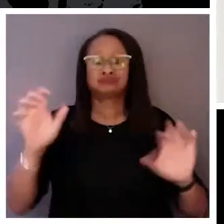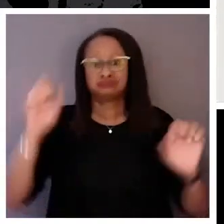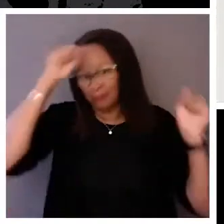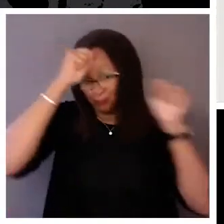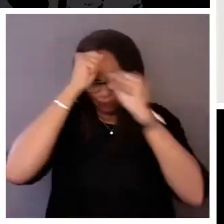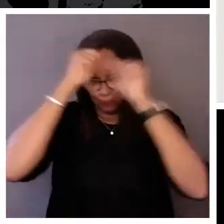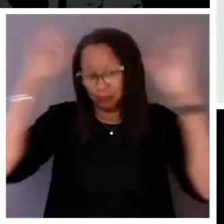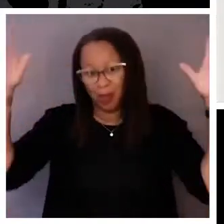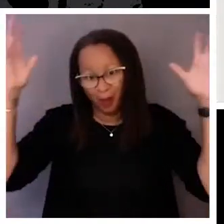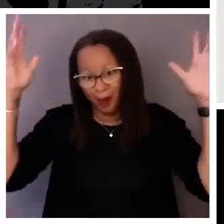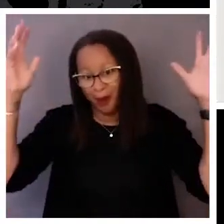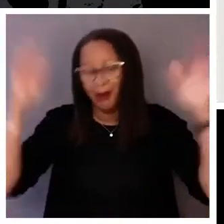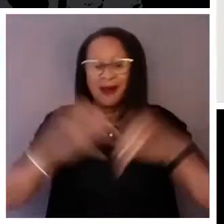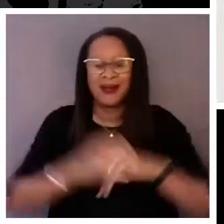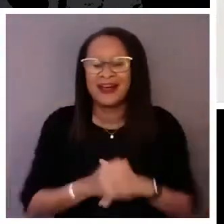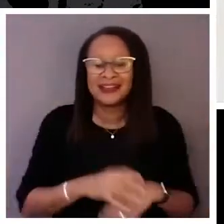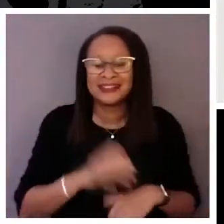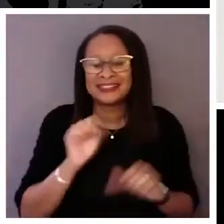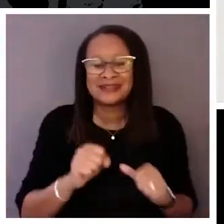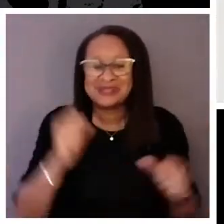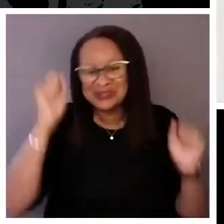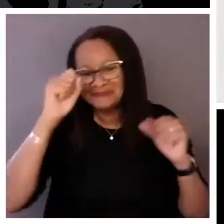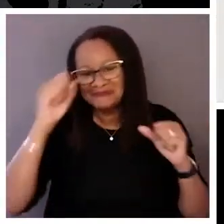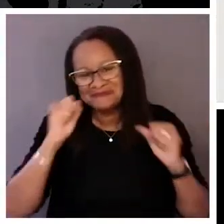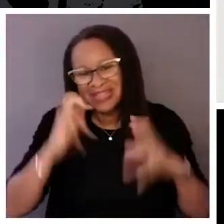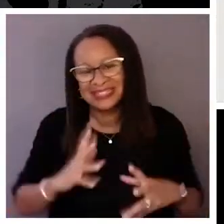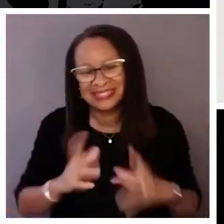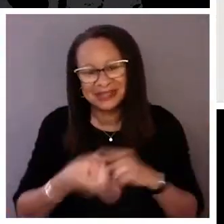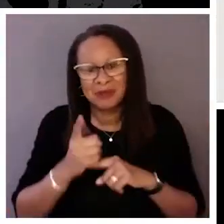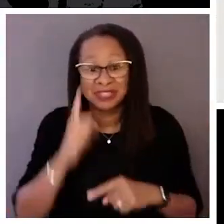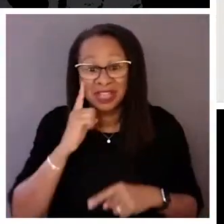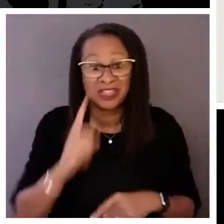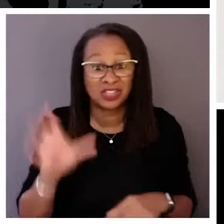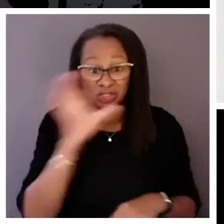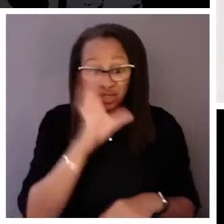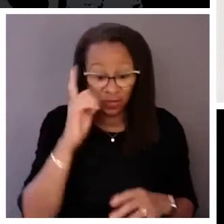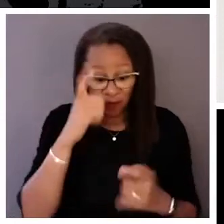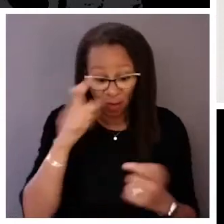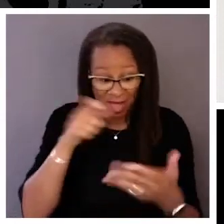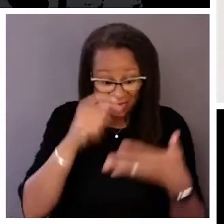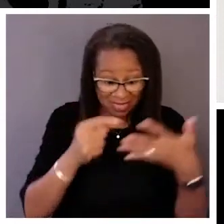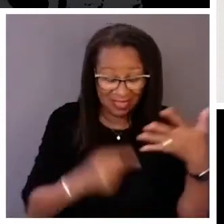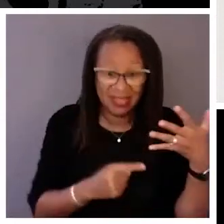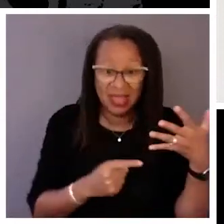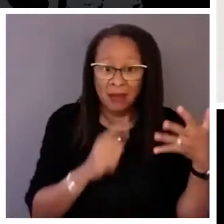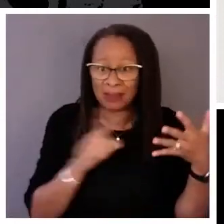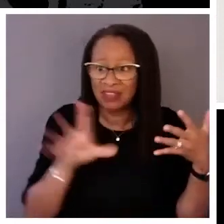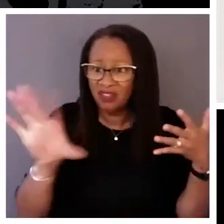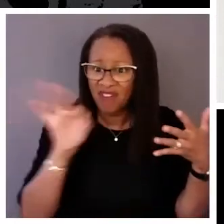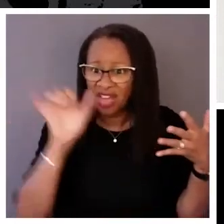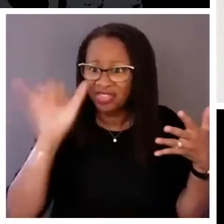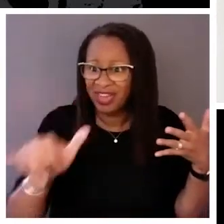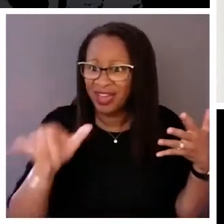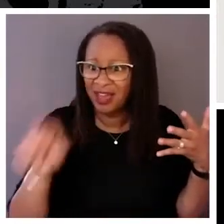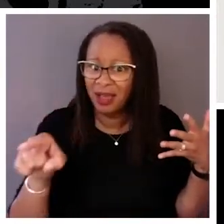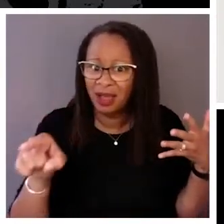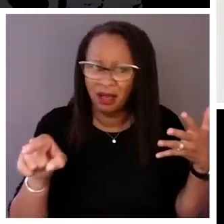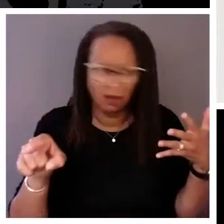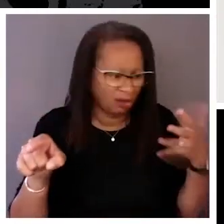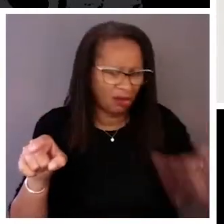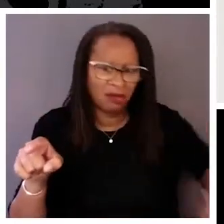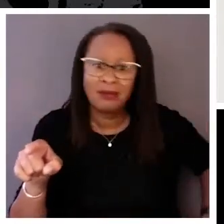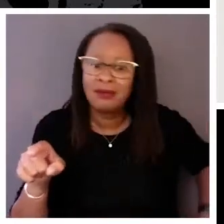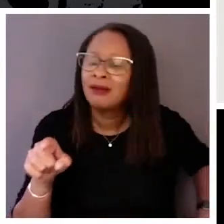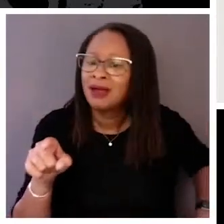just blow your mind is an extraordinary moment. And you think you're looking for this, but you found that.